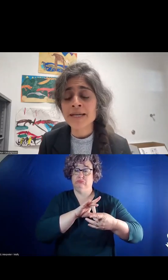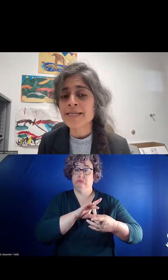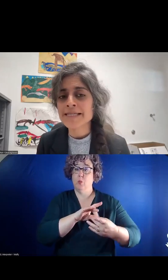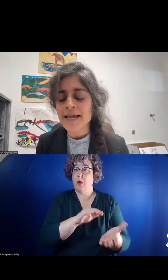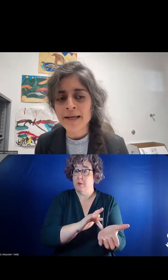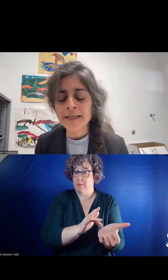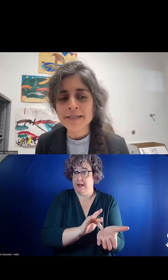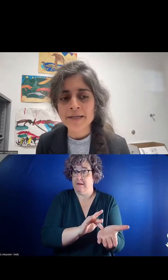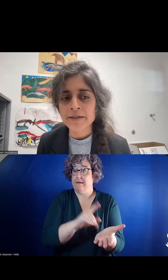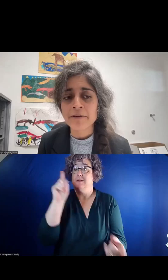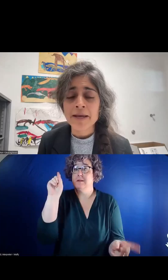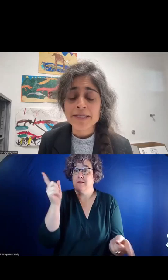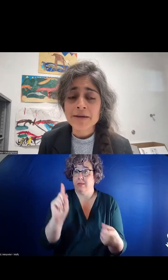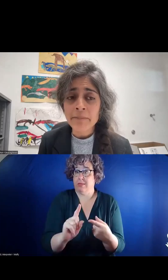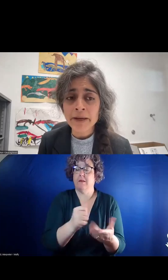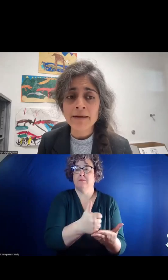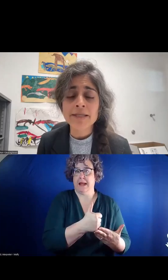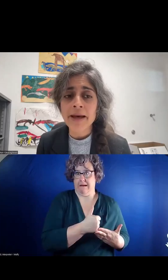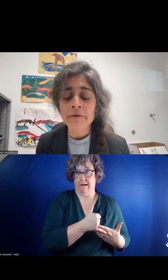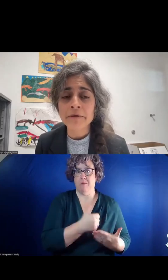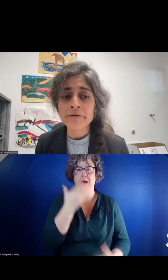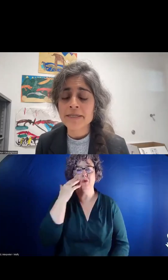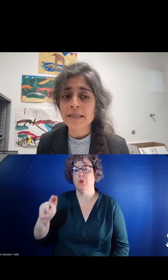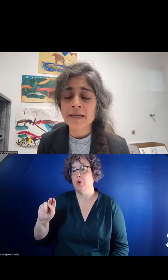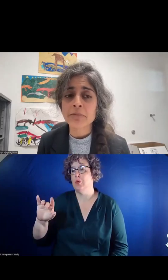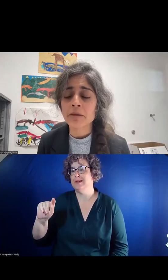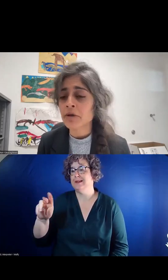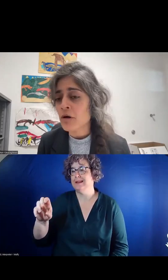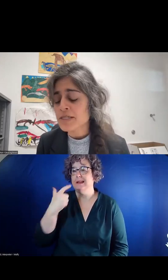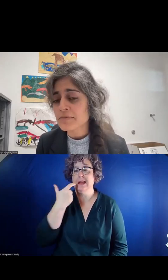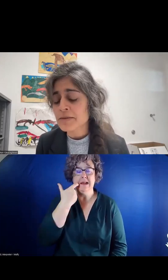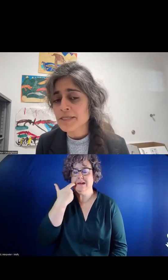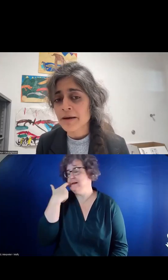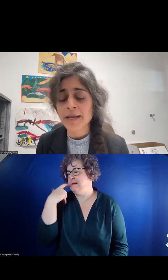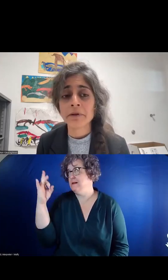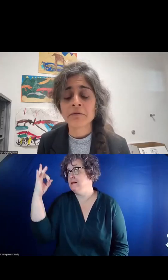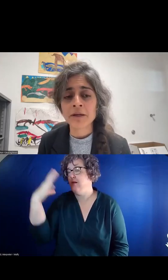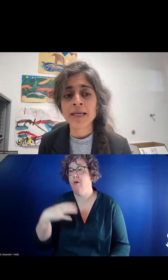know, nicotine is highly addictive. Stopping tobacco use is linked with withdrawal